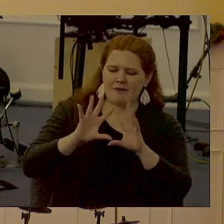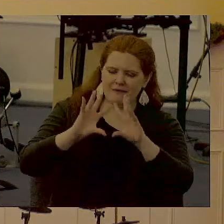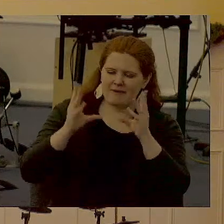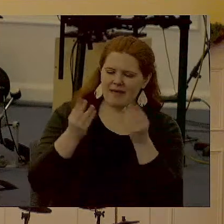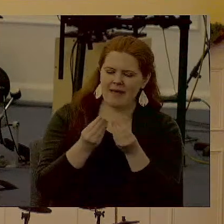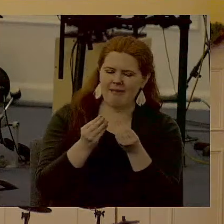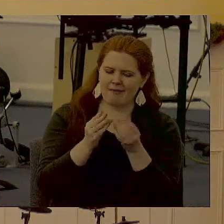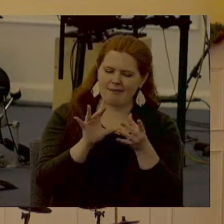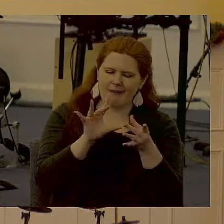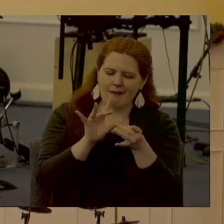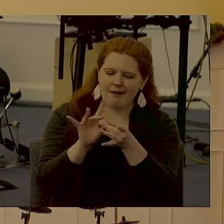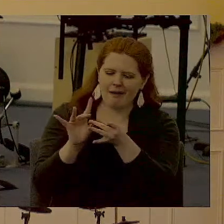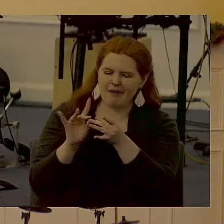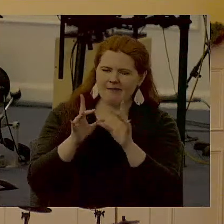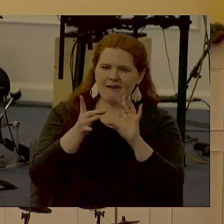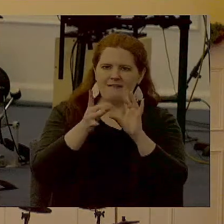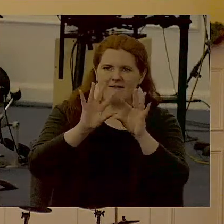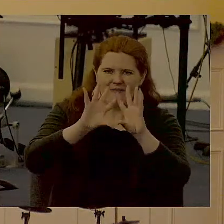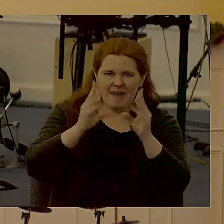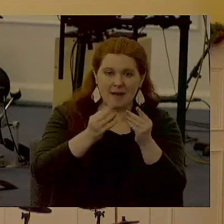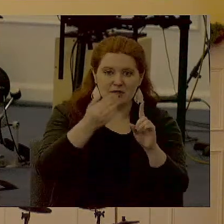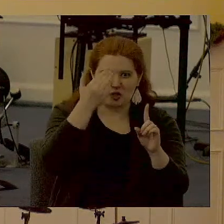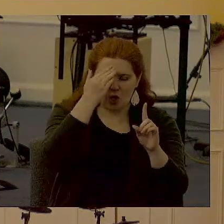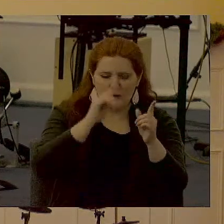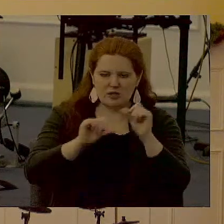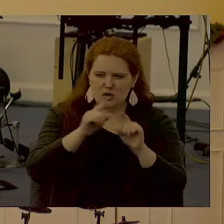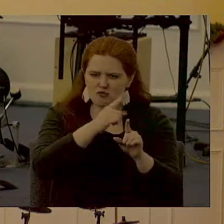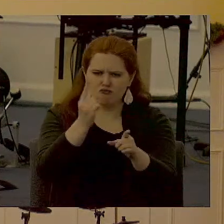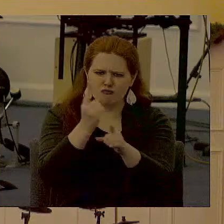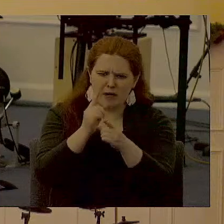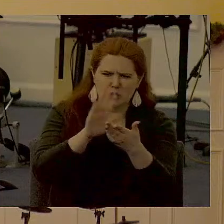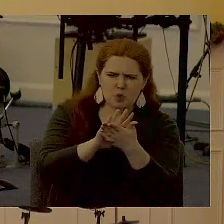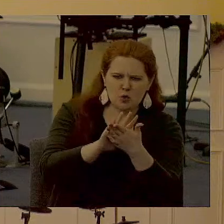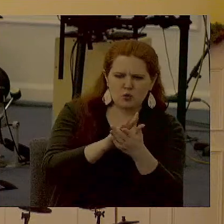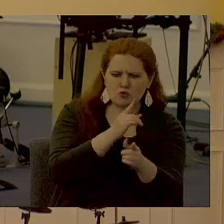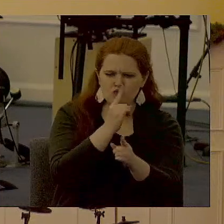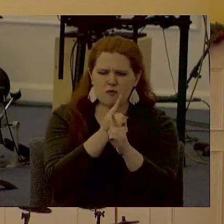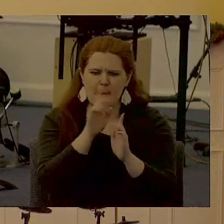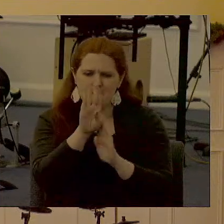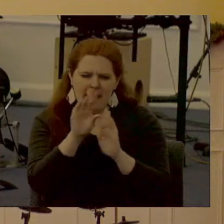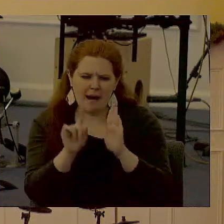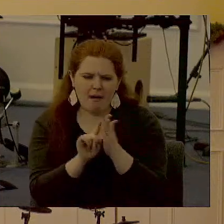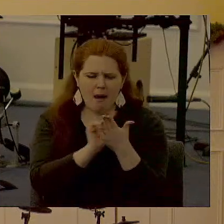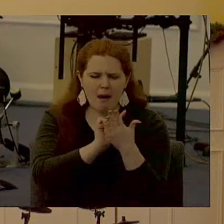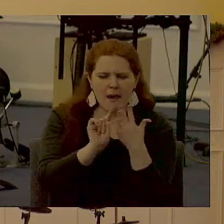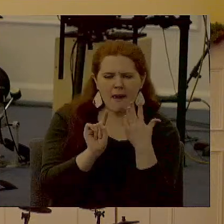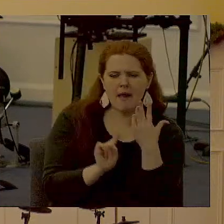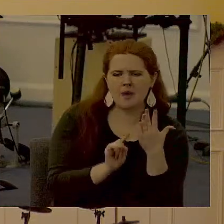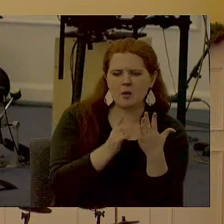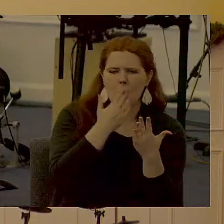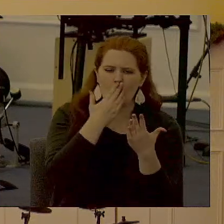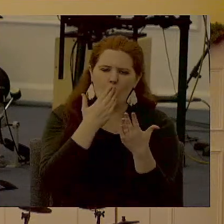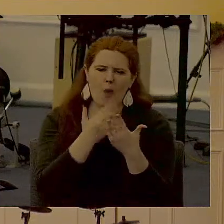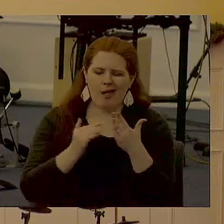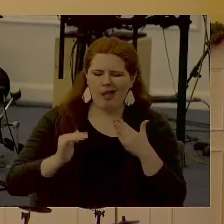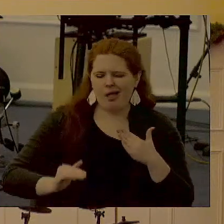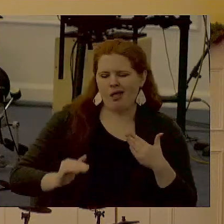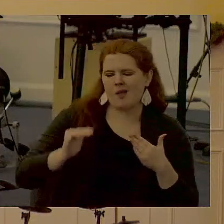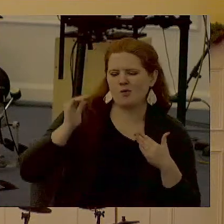families that are connected to families that are connected to families, and you went to the right school, and you have the right background, well-bred, we can